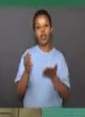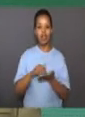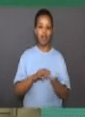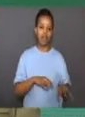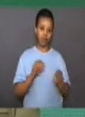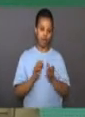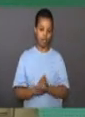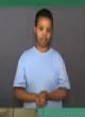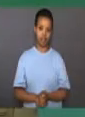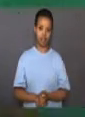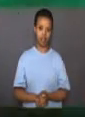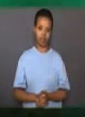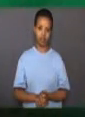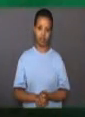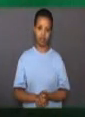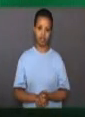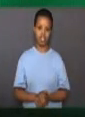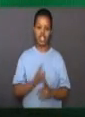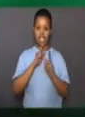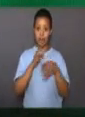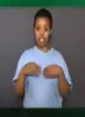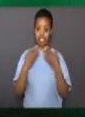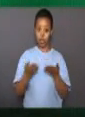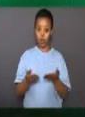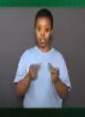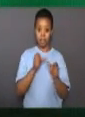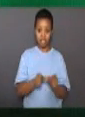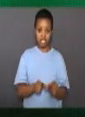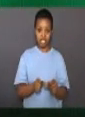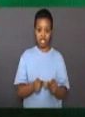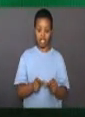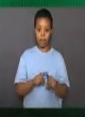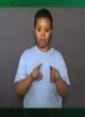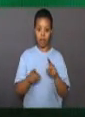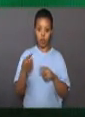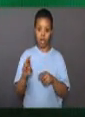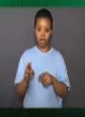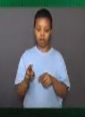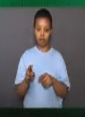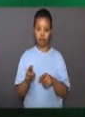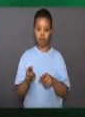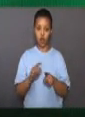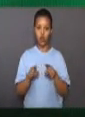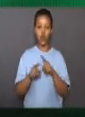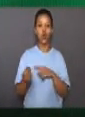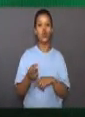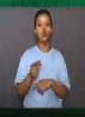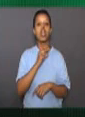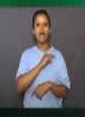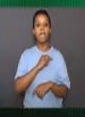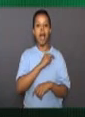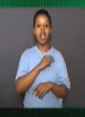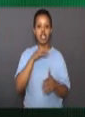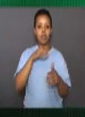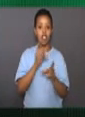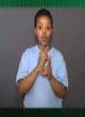Welcome back, students. If you said that fixed patterns are a set of instinctive behaviors